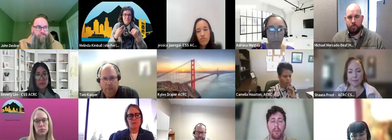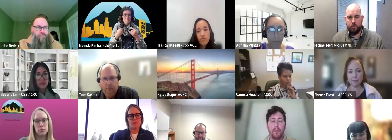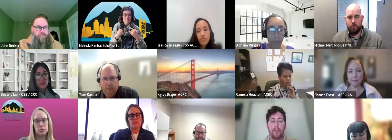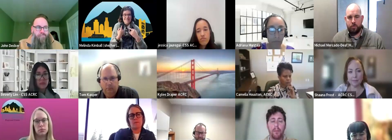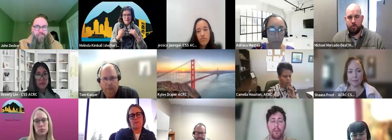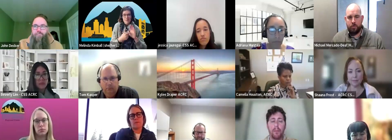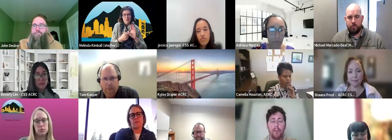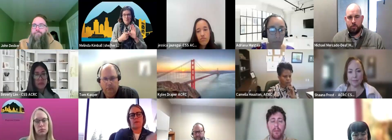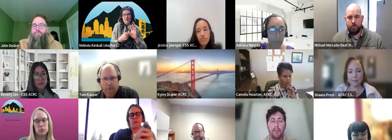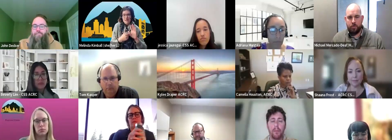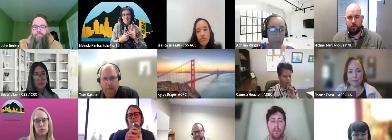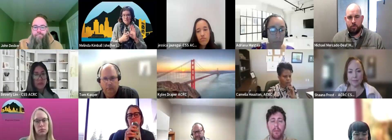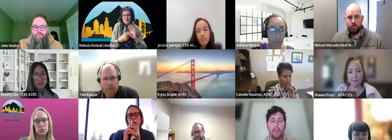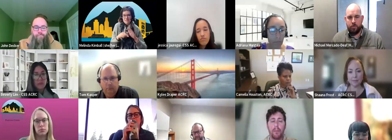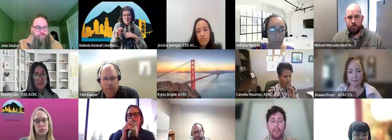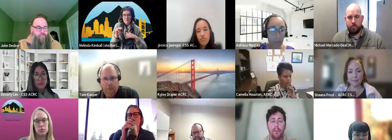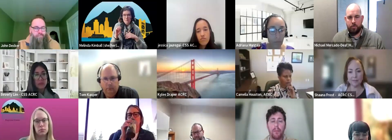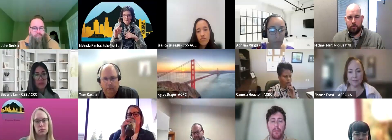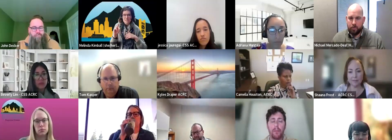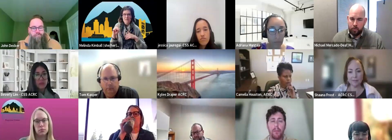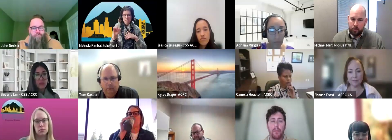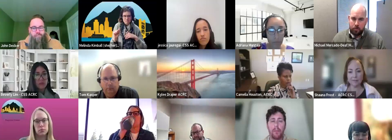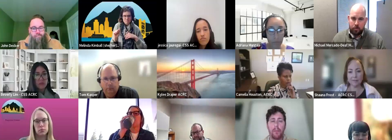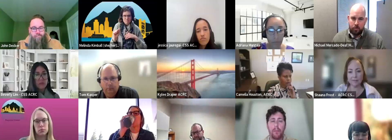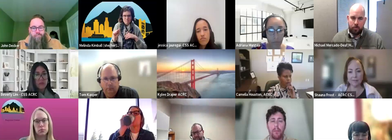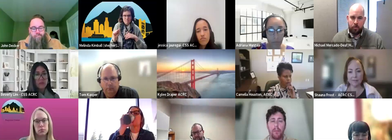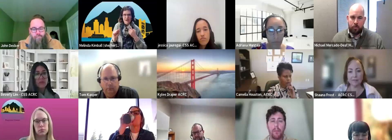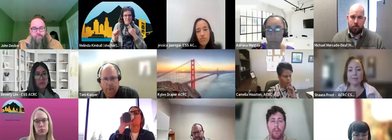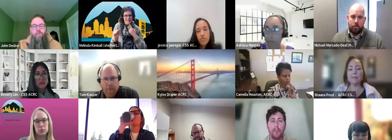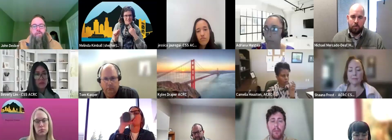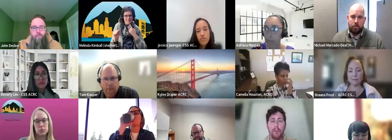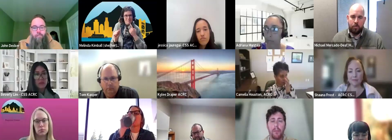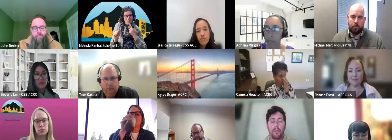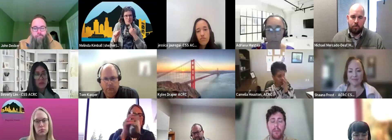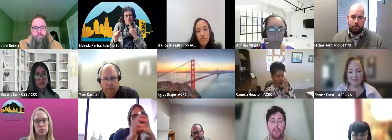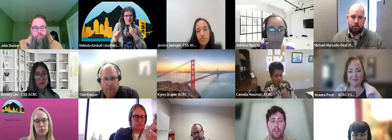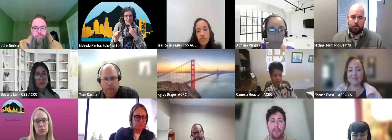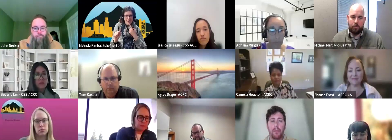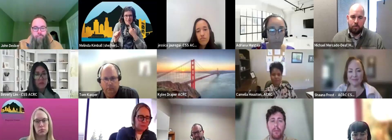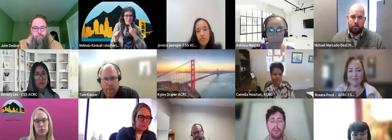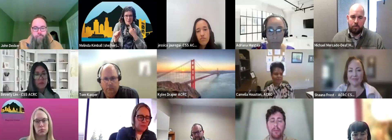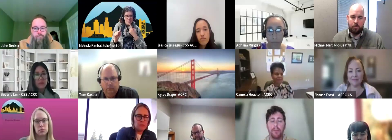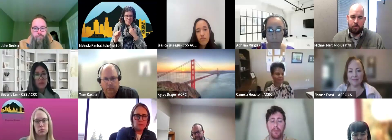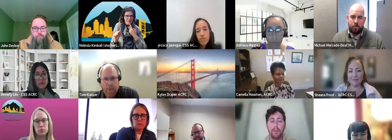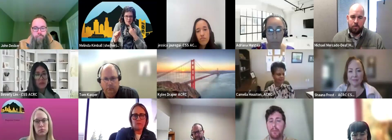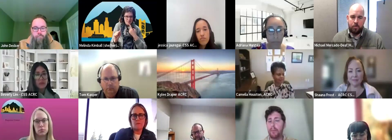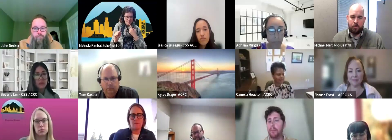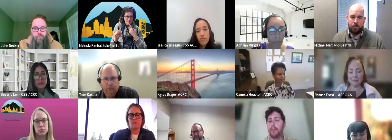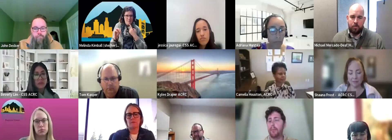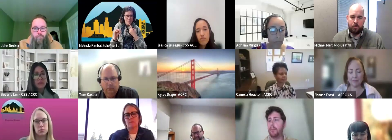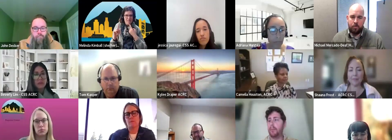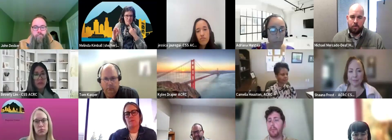So an example would be my name, Melinda. I mouthed my name. I didn't mouth every